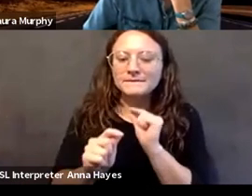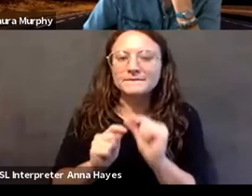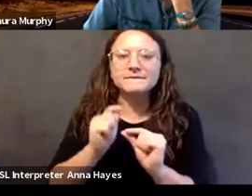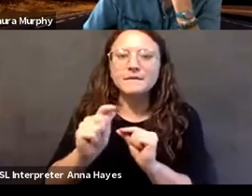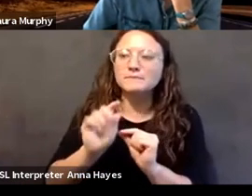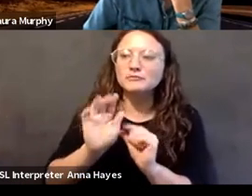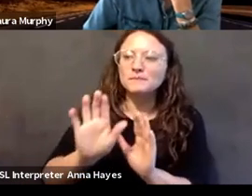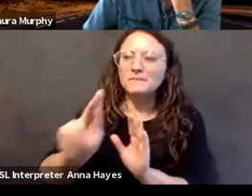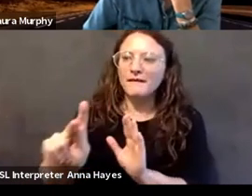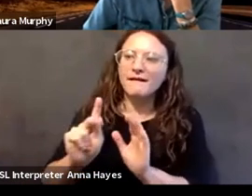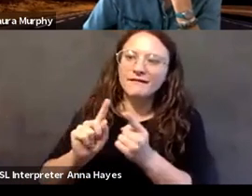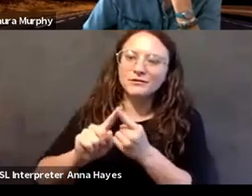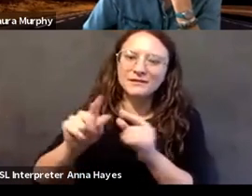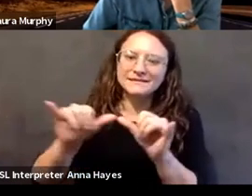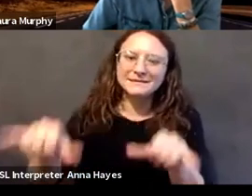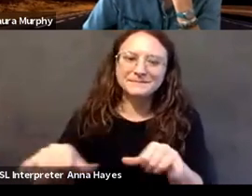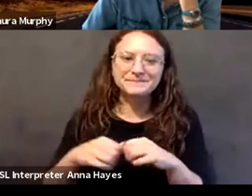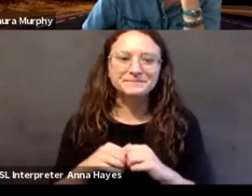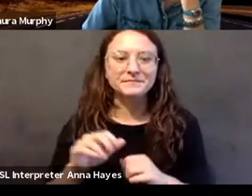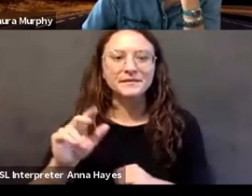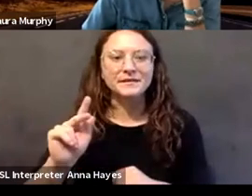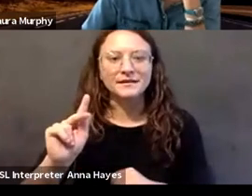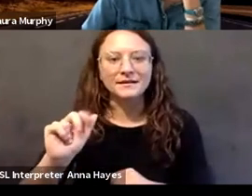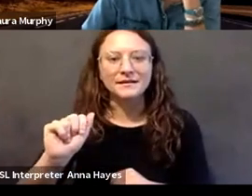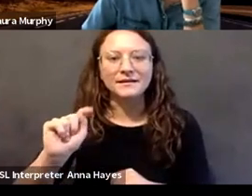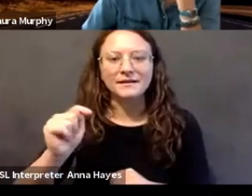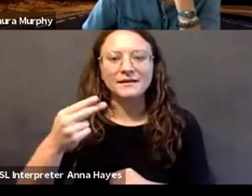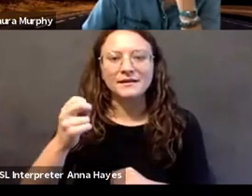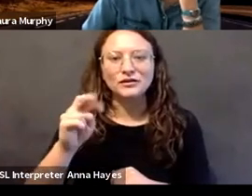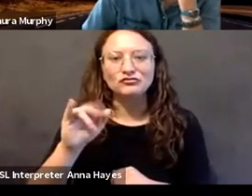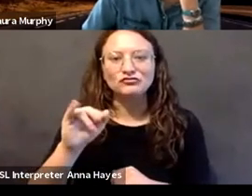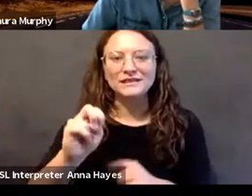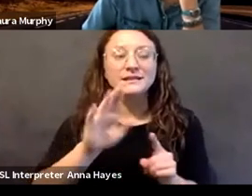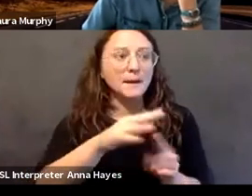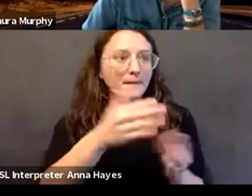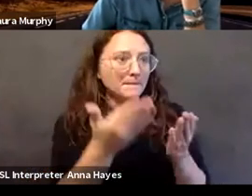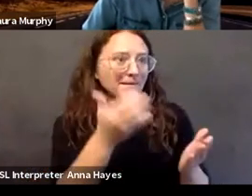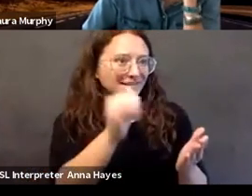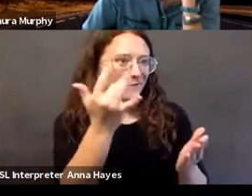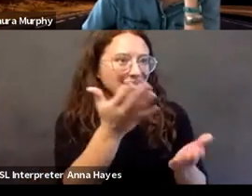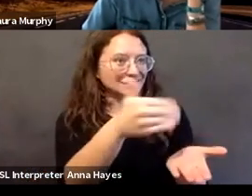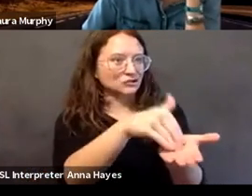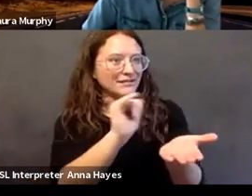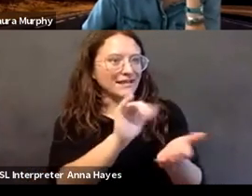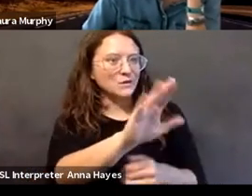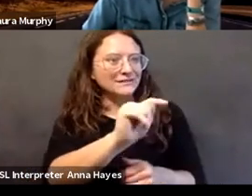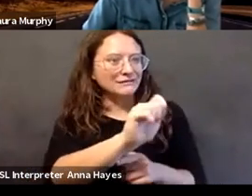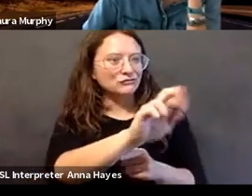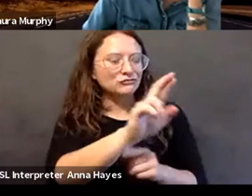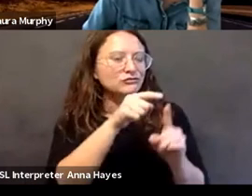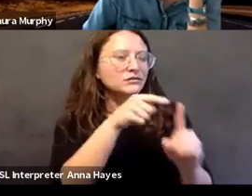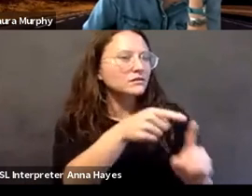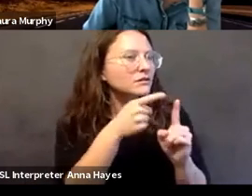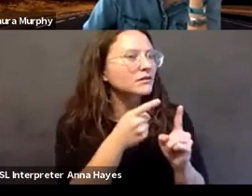maybe why centers like yours exist. Center exists because it can't exist right now on its